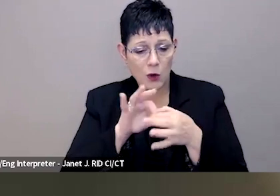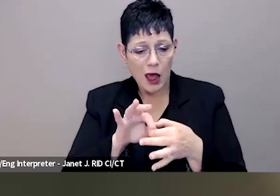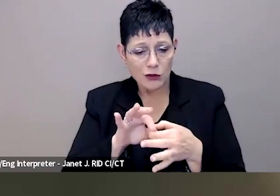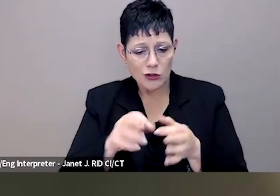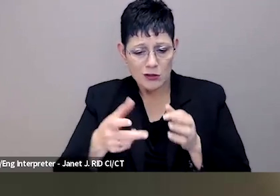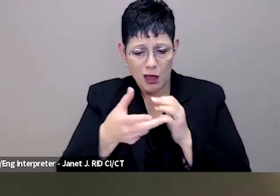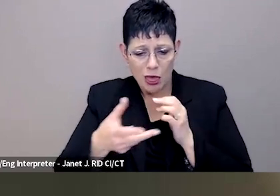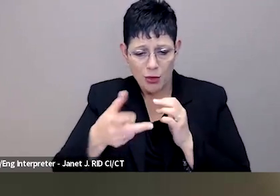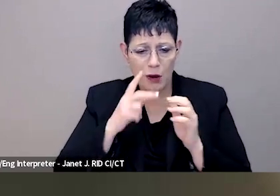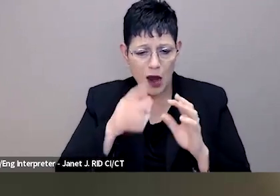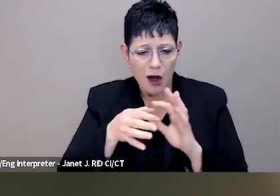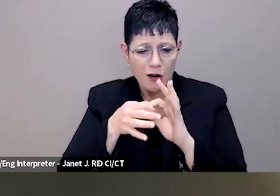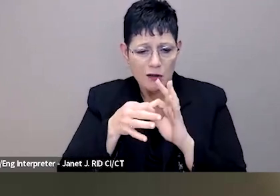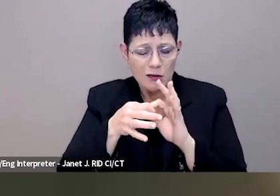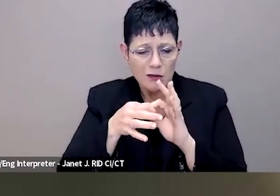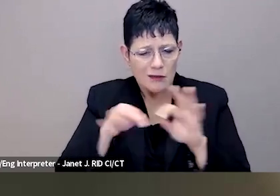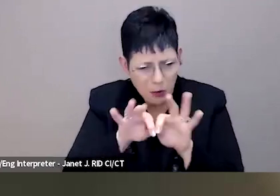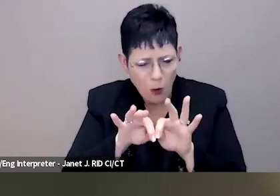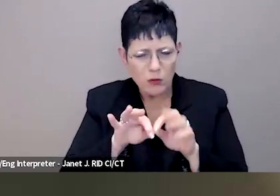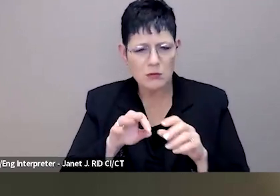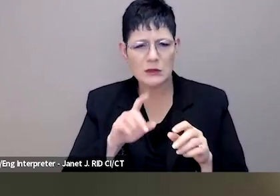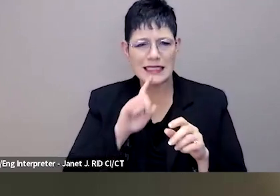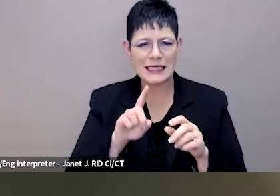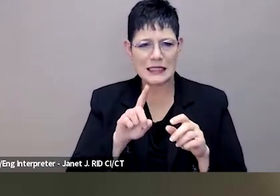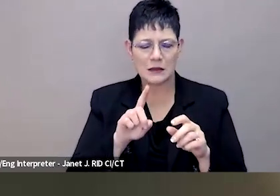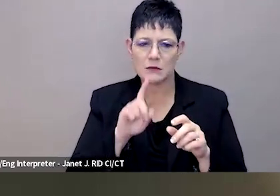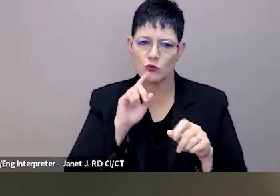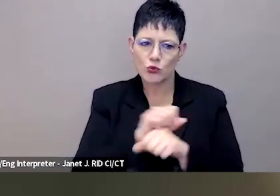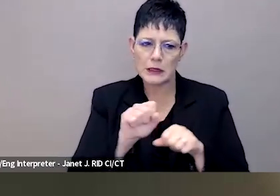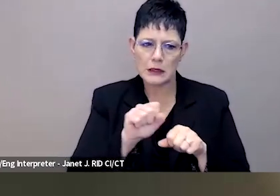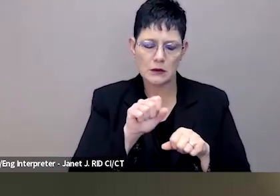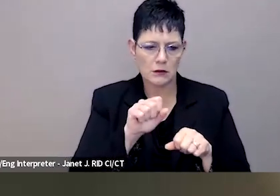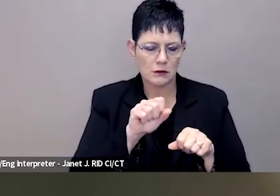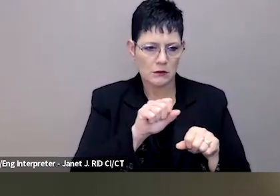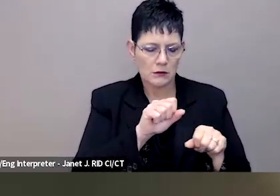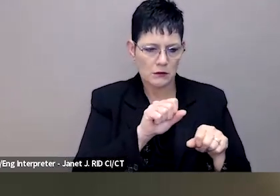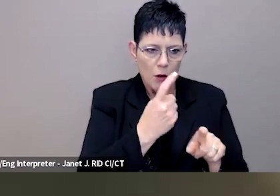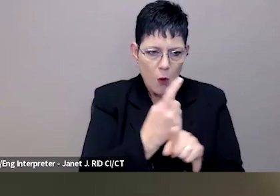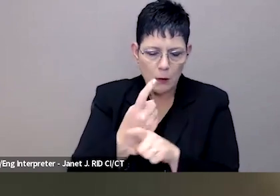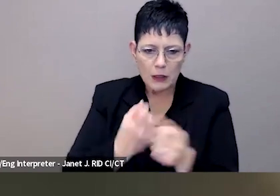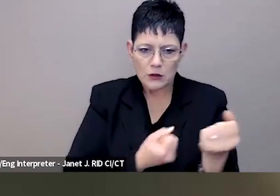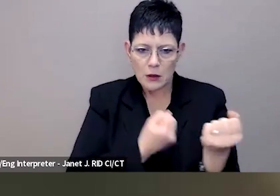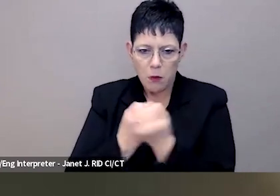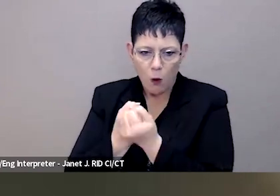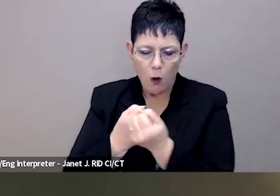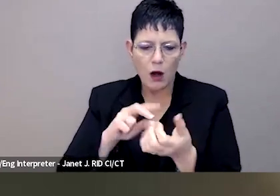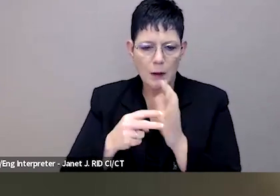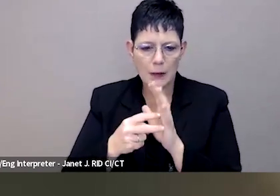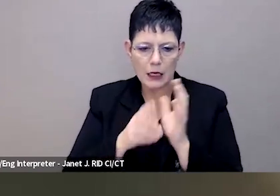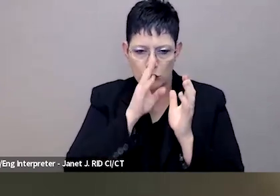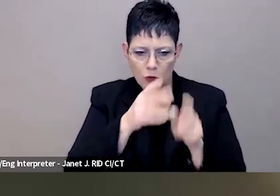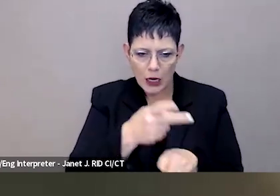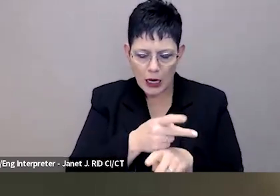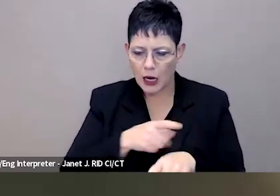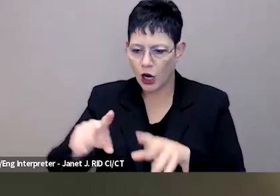offer coordinated support, right? They can ensure that family caregivers and direct care workers are working together to meet